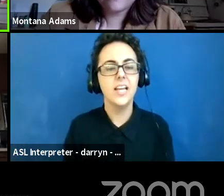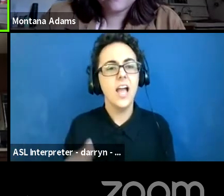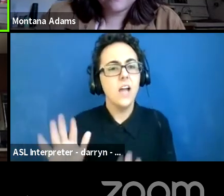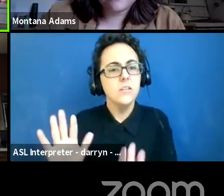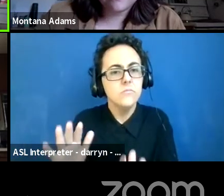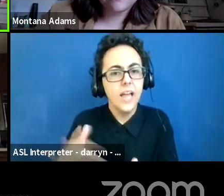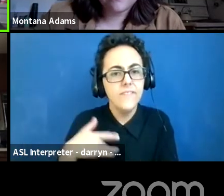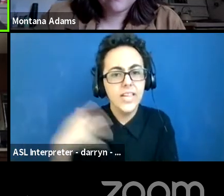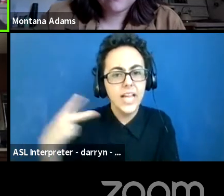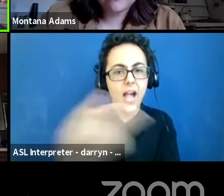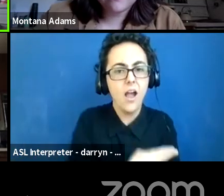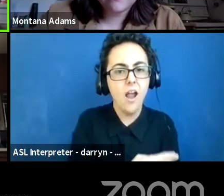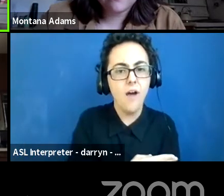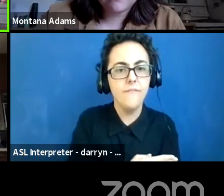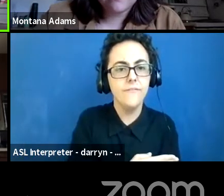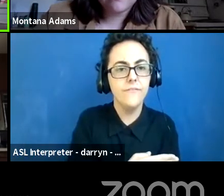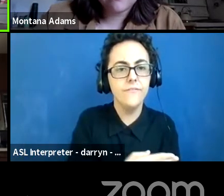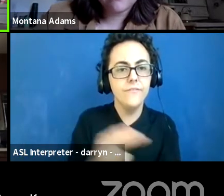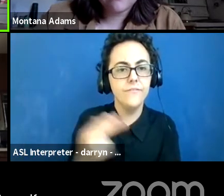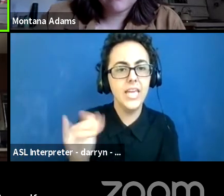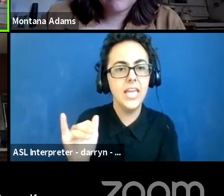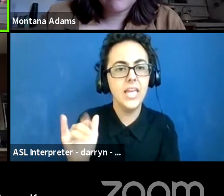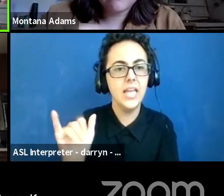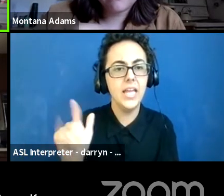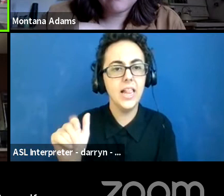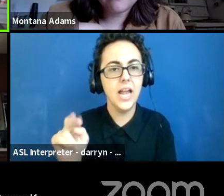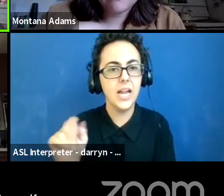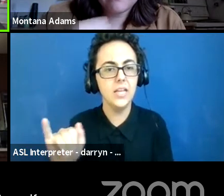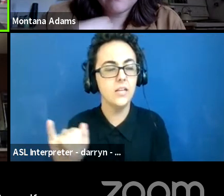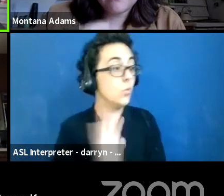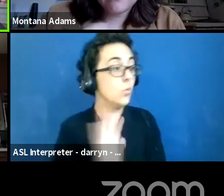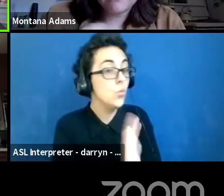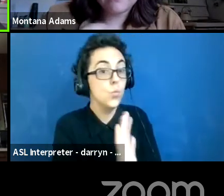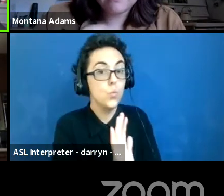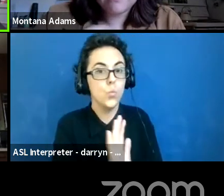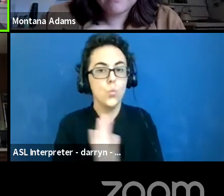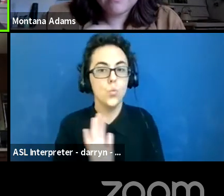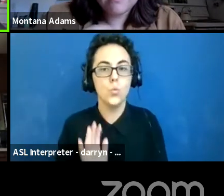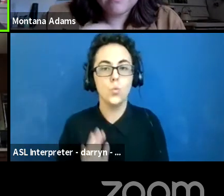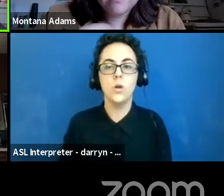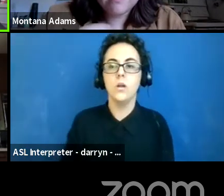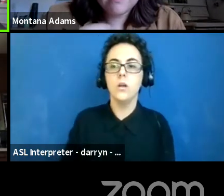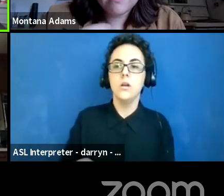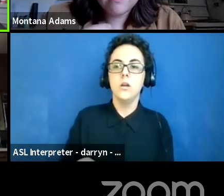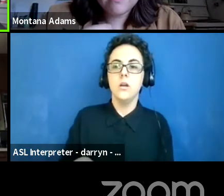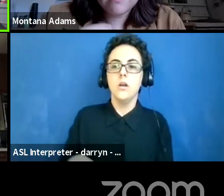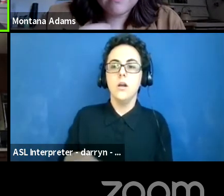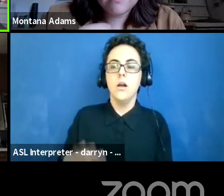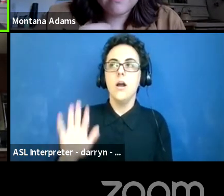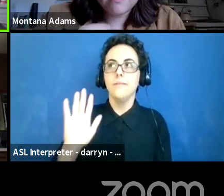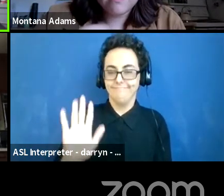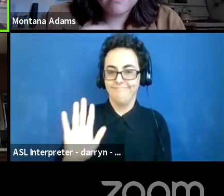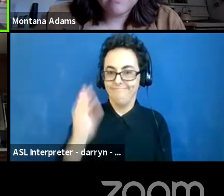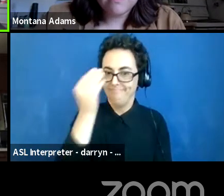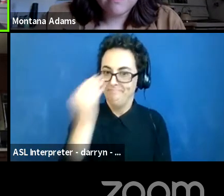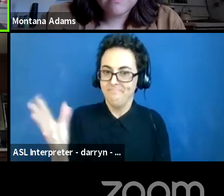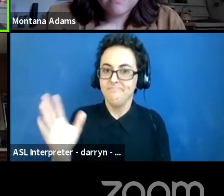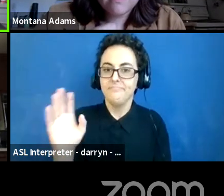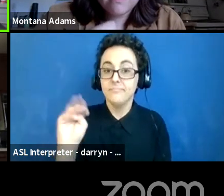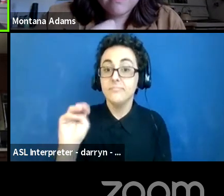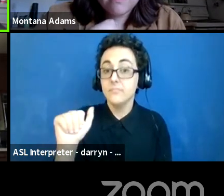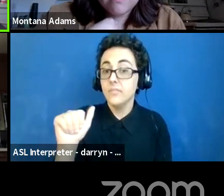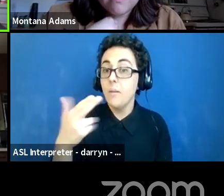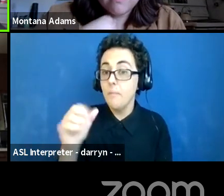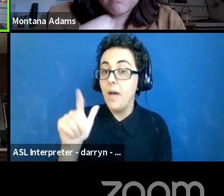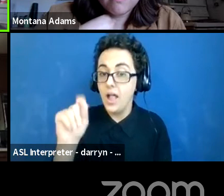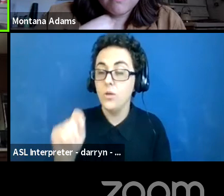you're good. I just unmuted myself. So no, you're all good. Mahalo, Montana, for sharing about the scoop. I did not know anything about